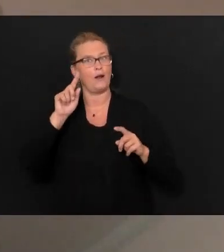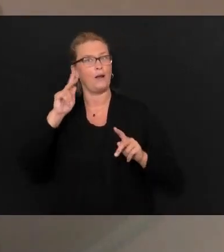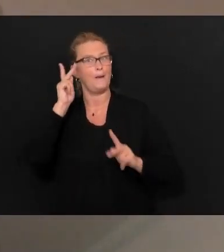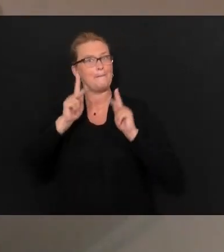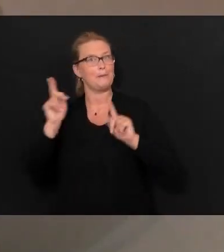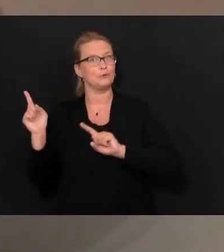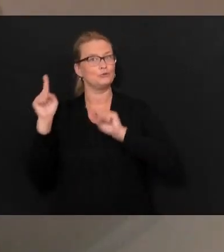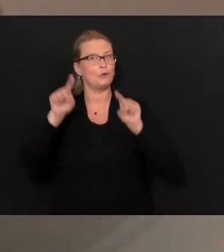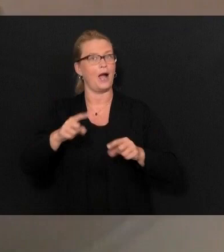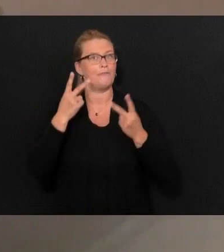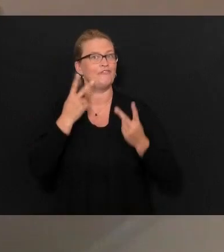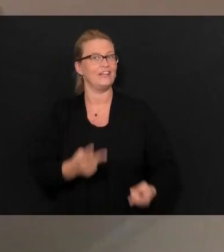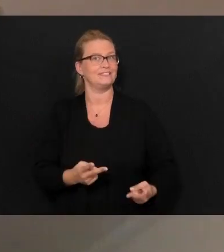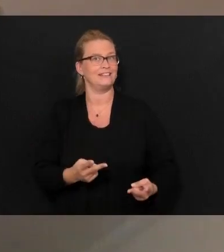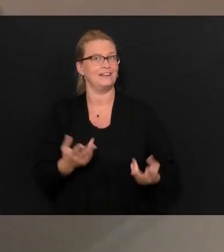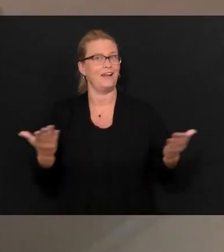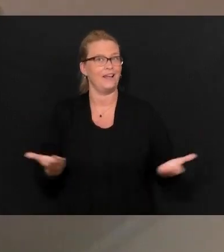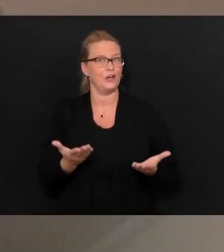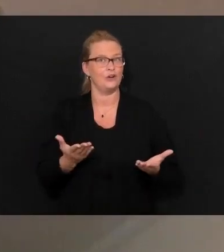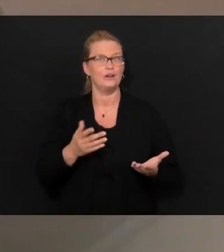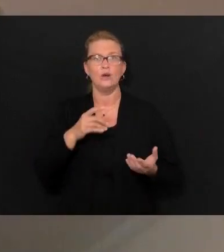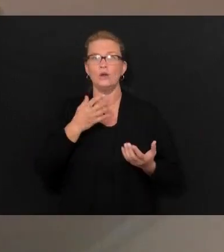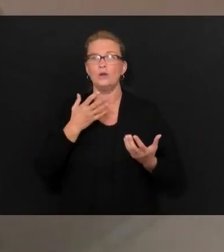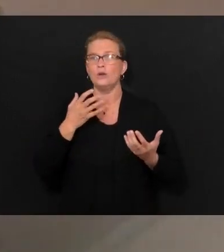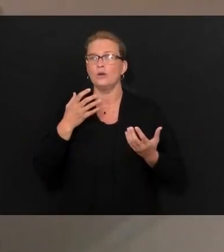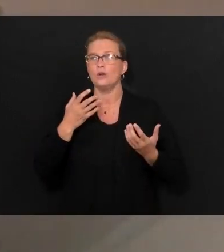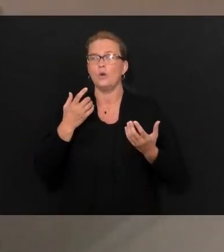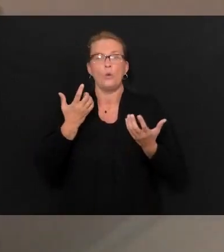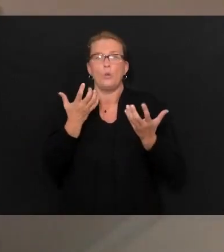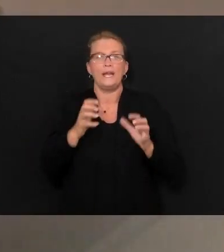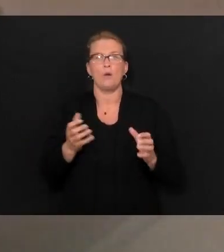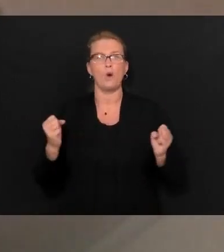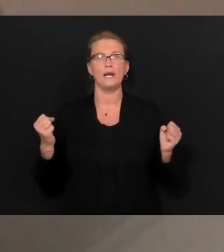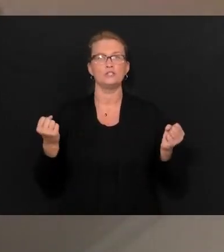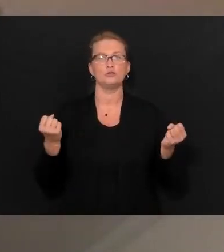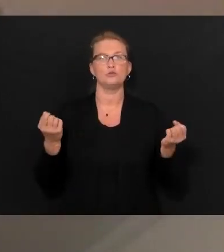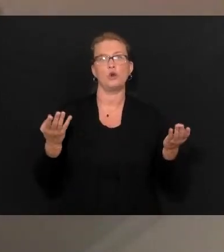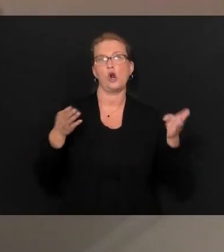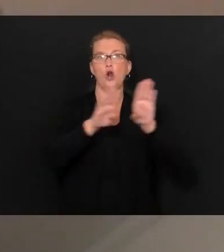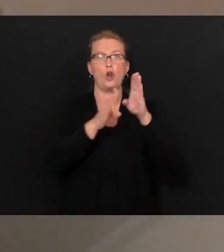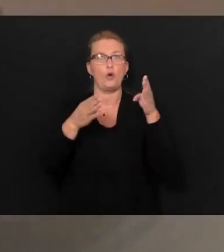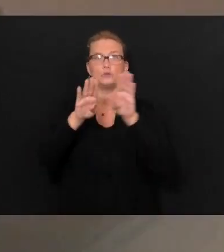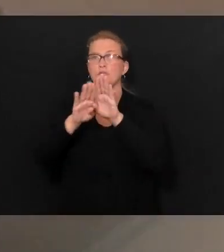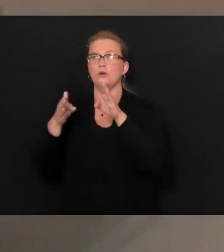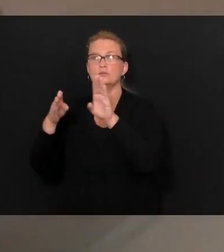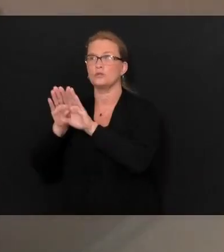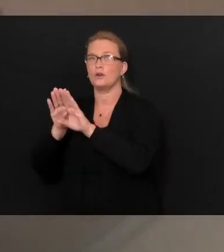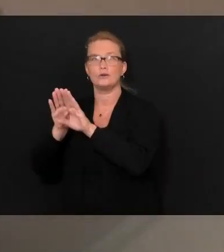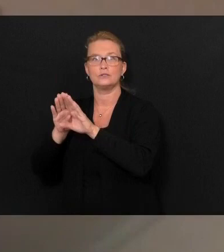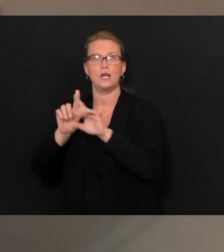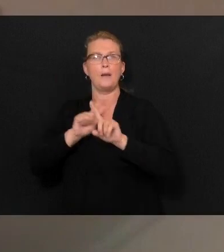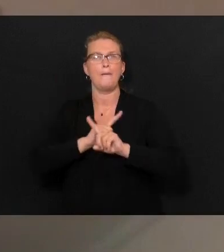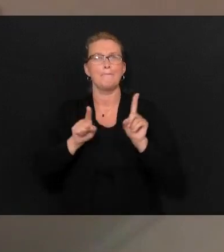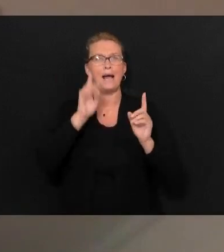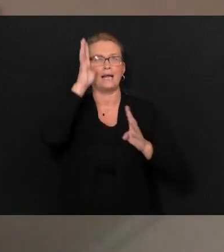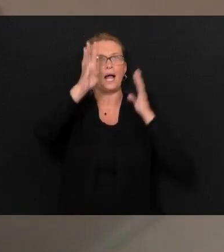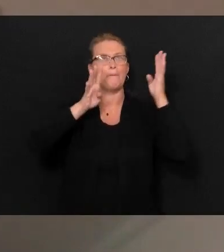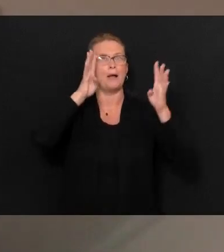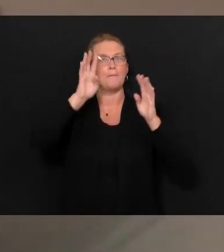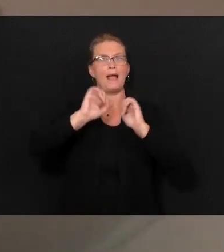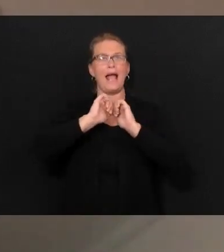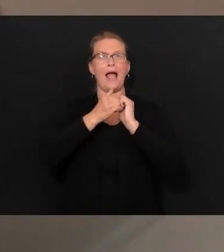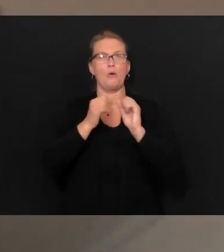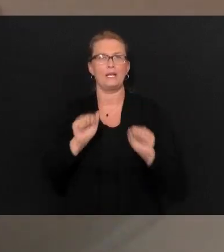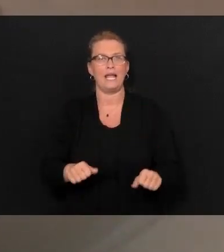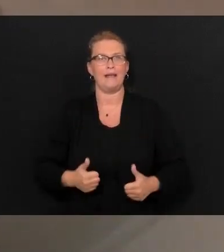ability not to fight the virus, not to shut everything down, but to really effectively come up with ways we can live with the virus.